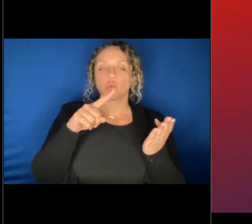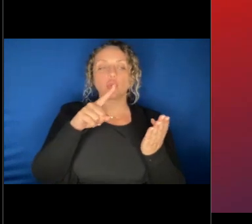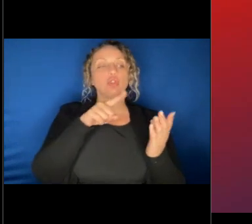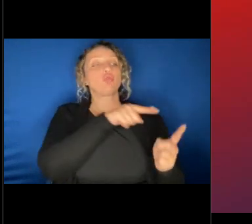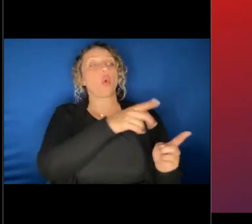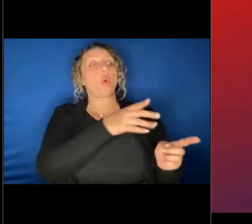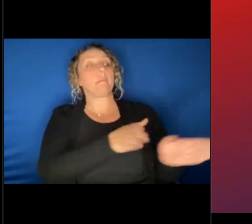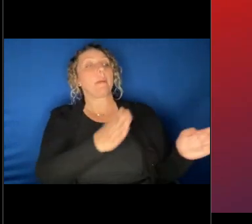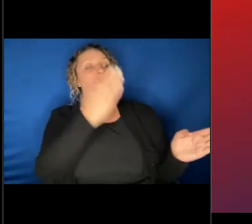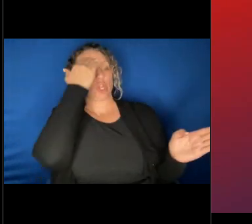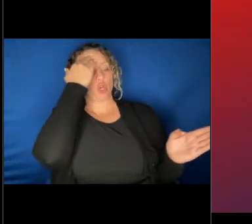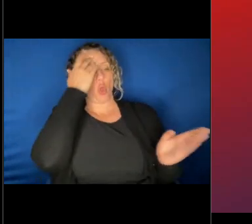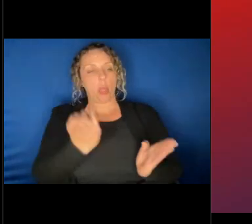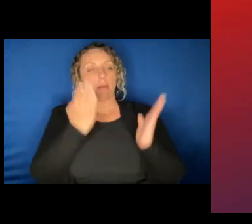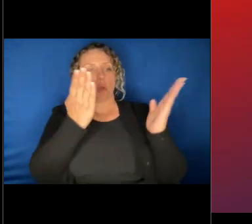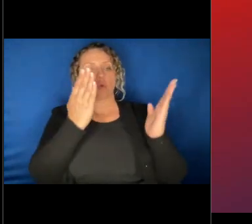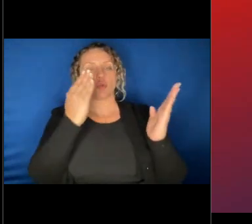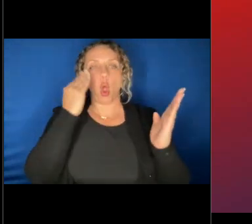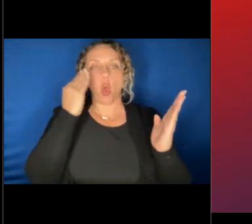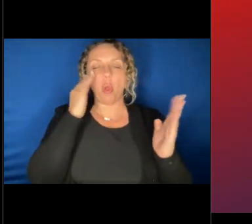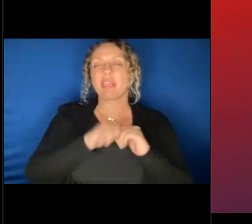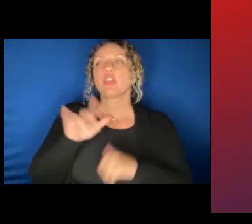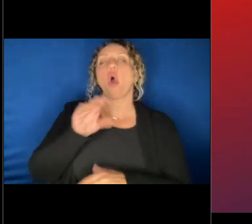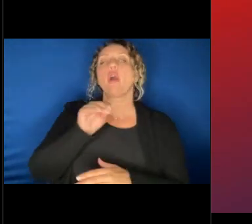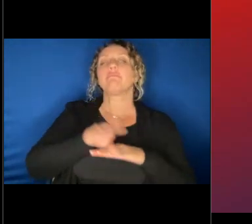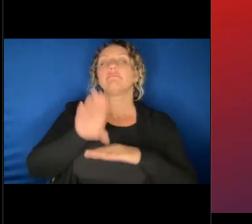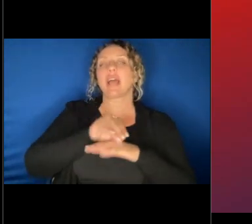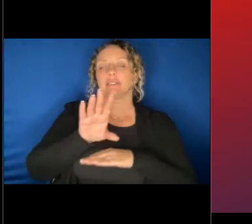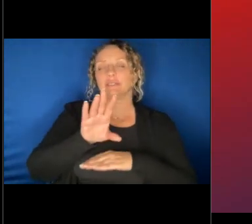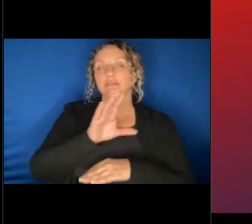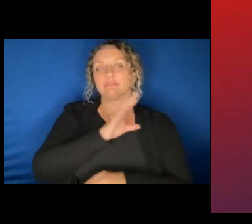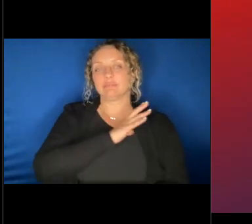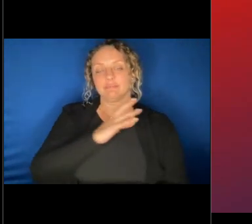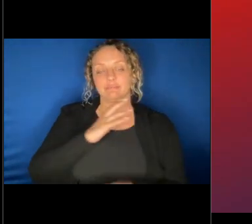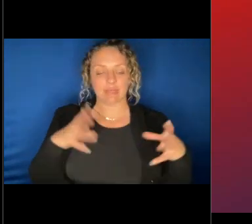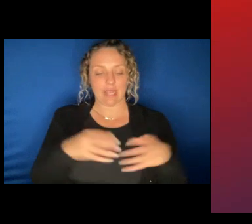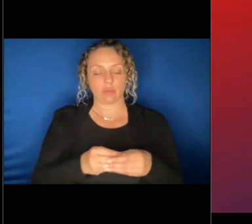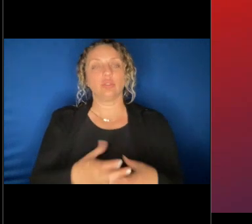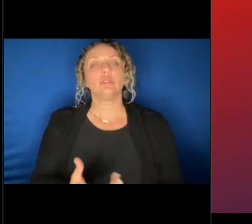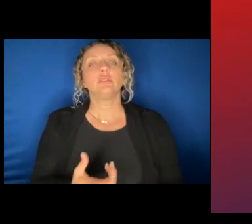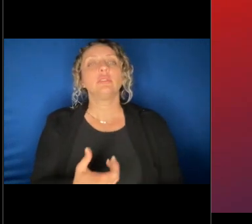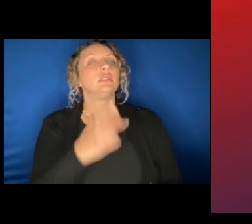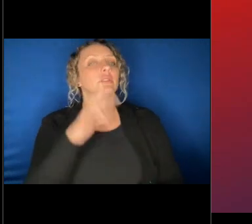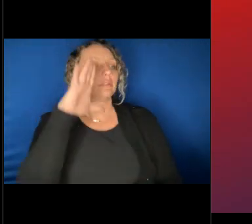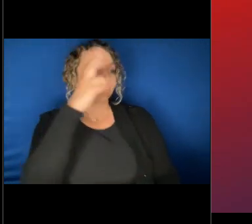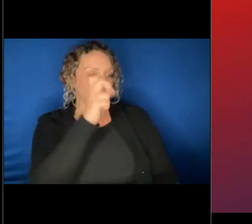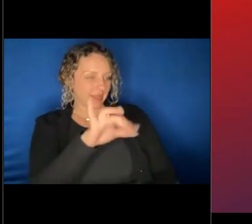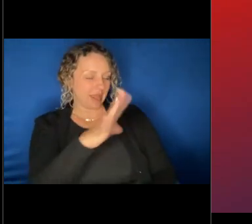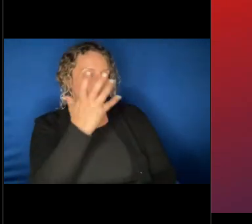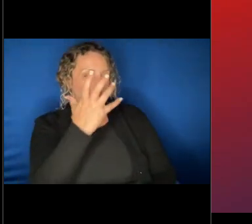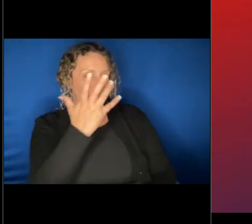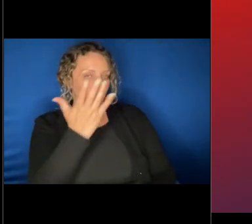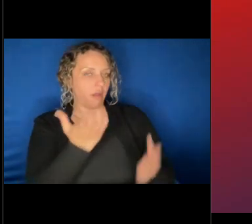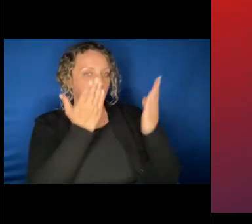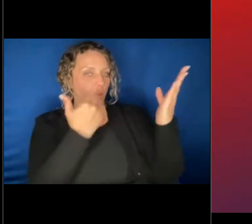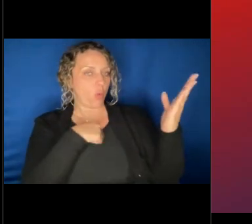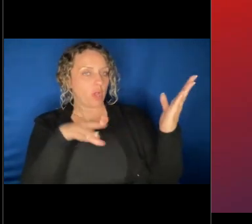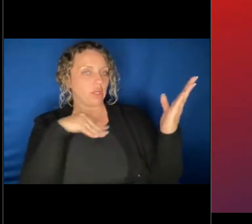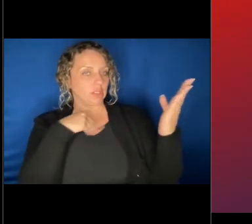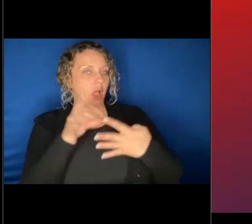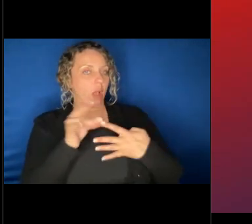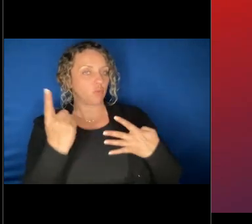on the table. And this is on the advice of counsel. Commissioner Hay, I see your hand is up. Yeah, I would like to make the motion that we accept option